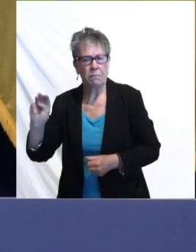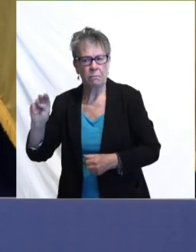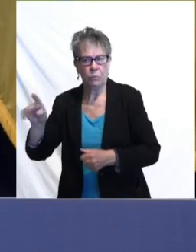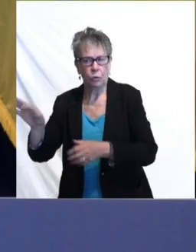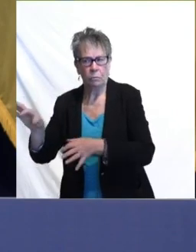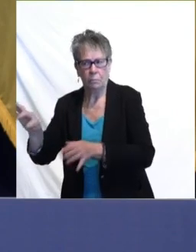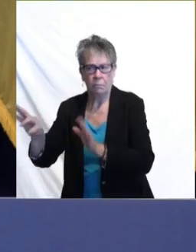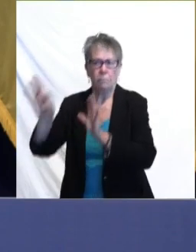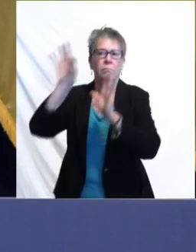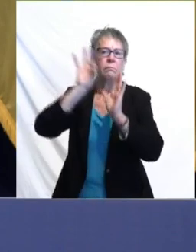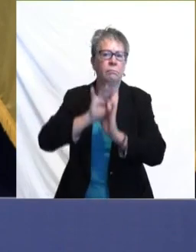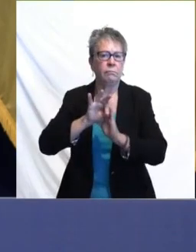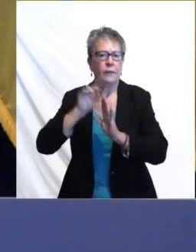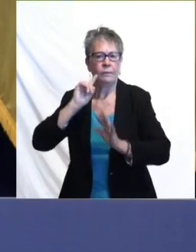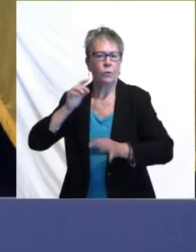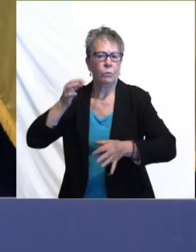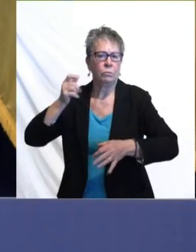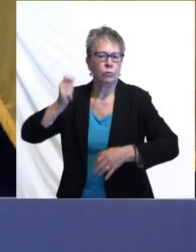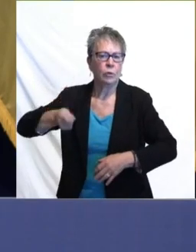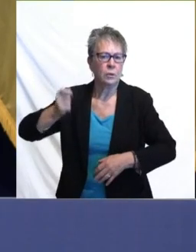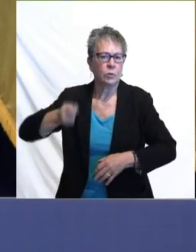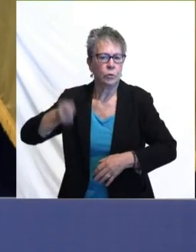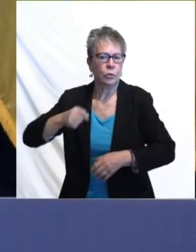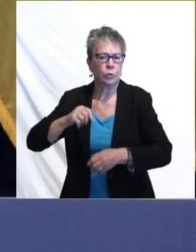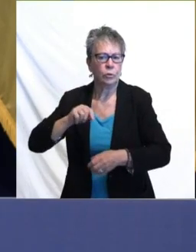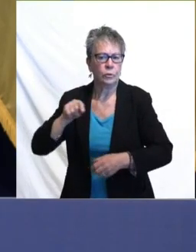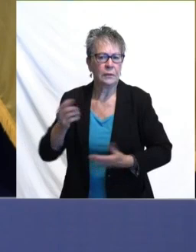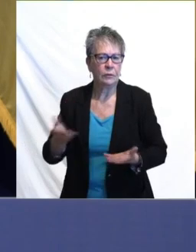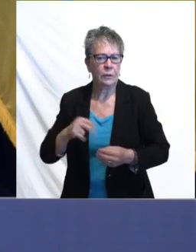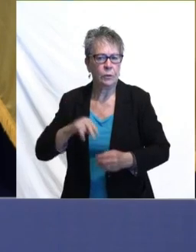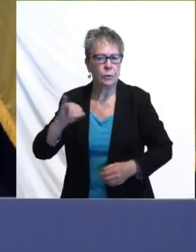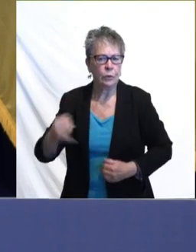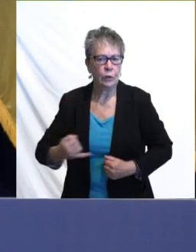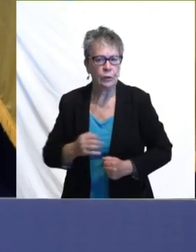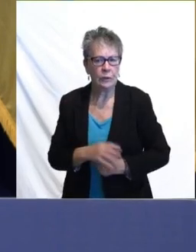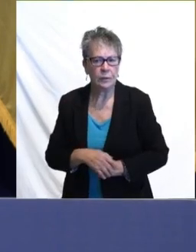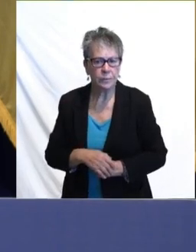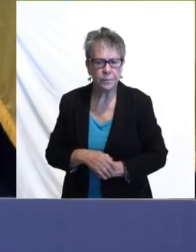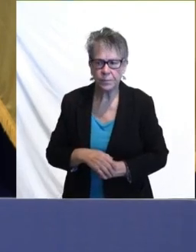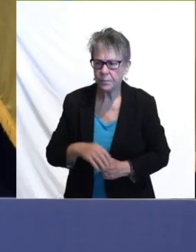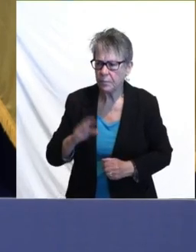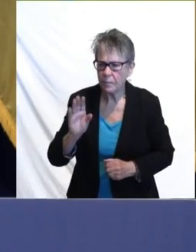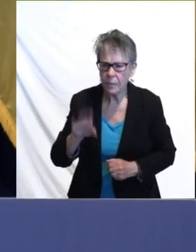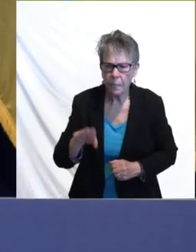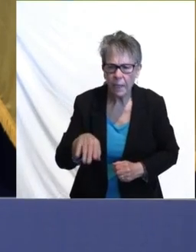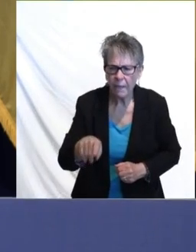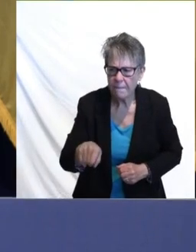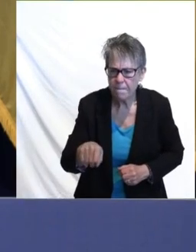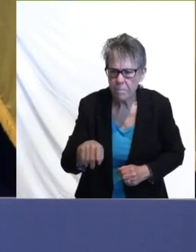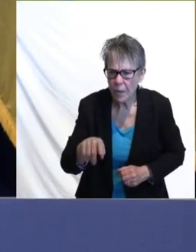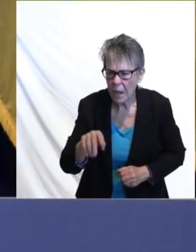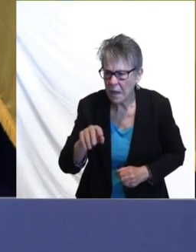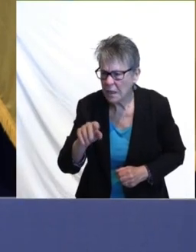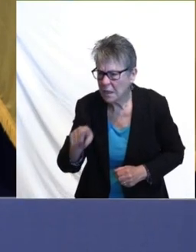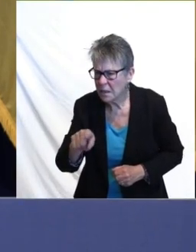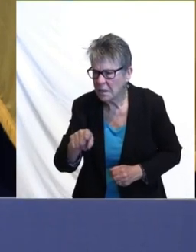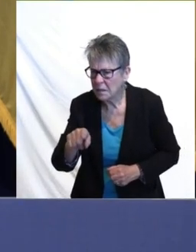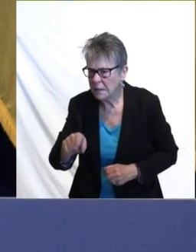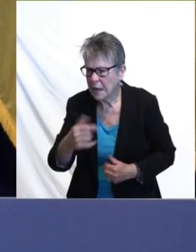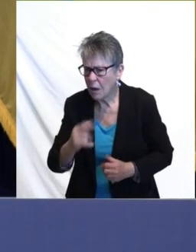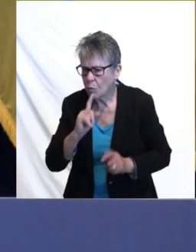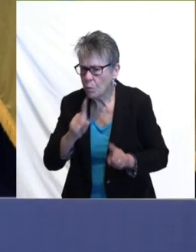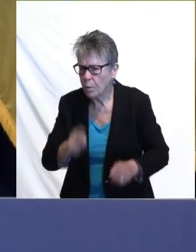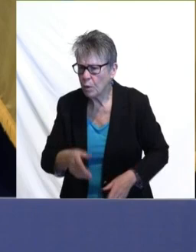Sophie, is that you, I'm told? Yes. Can you get a little bit closer there, Jamil, with the mic? Thank you. Good afternoon. Good afternoon. Election results are more or